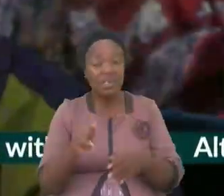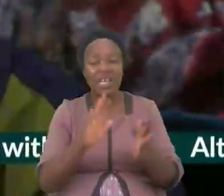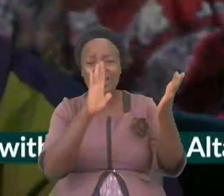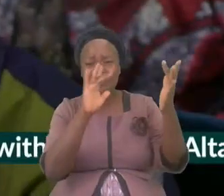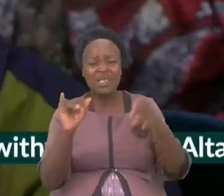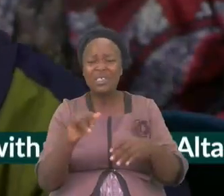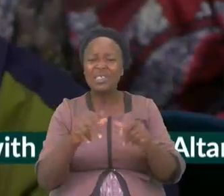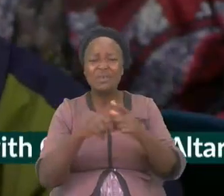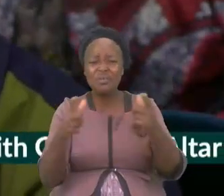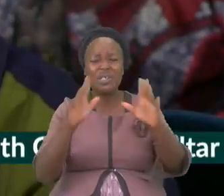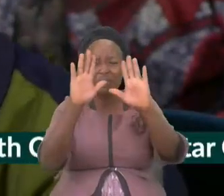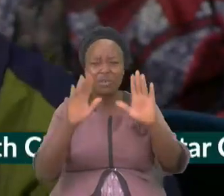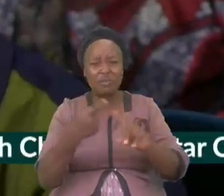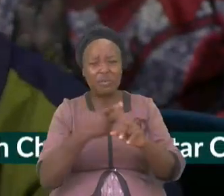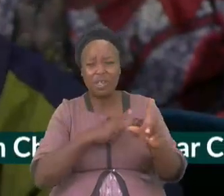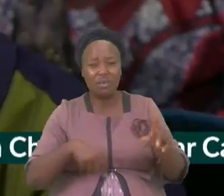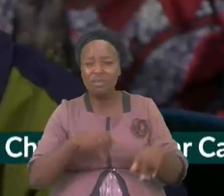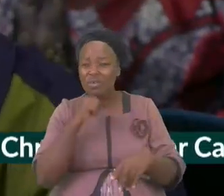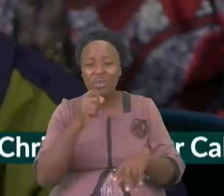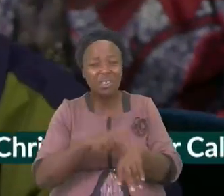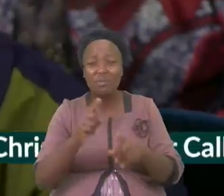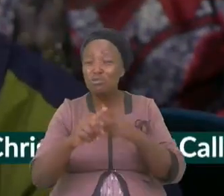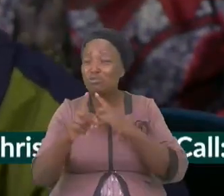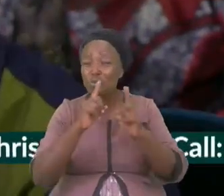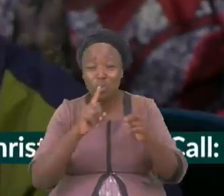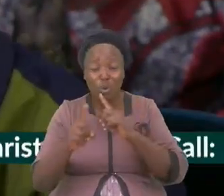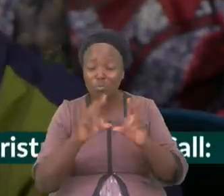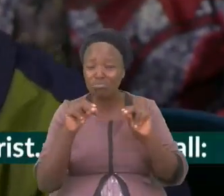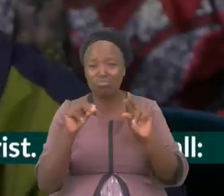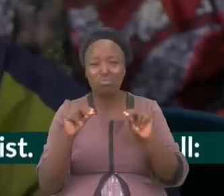in earnest expectation of what God will do for you tonight.